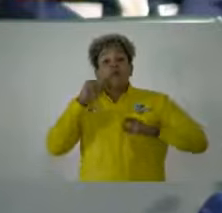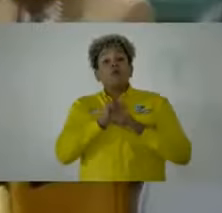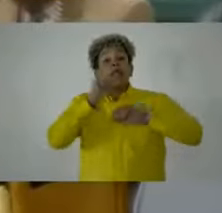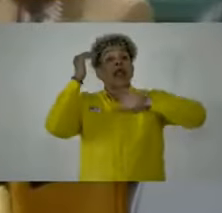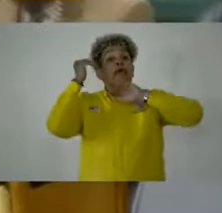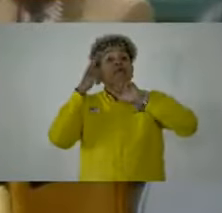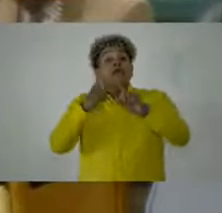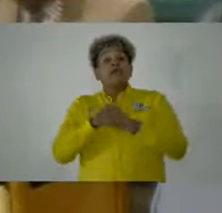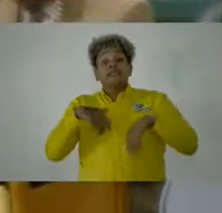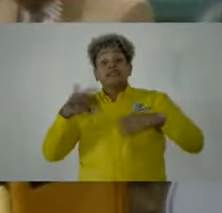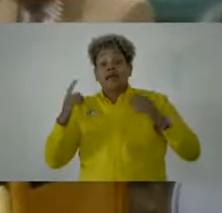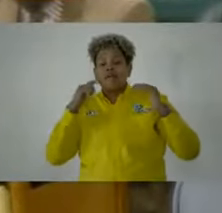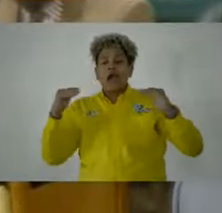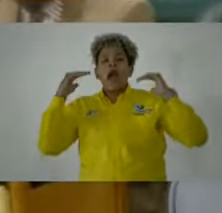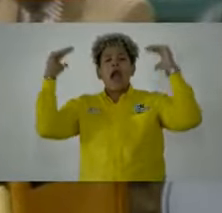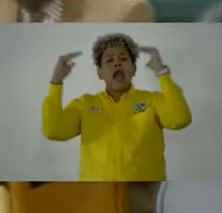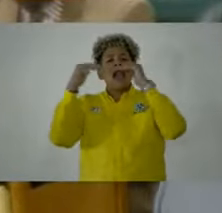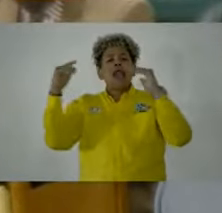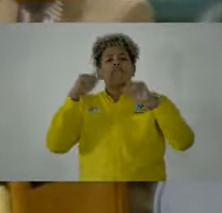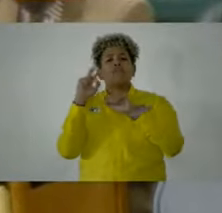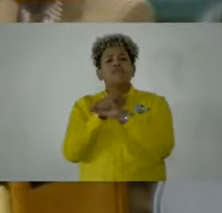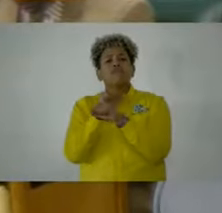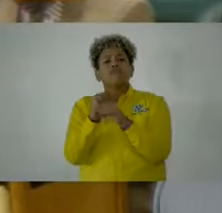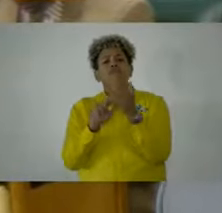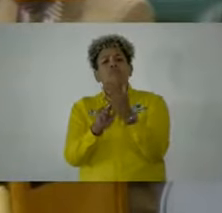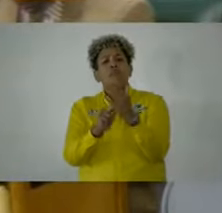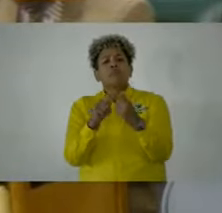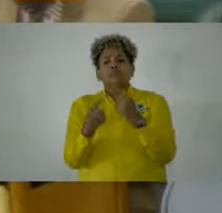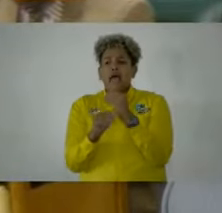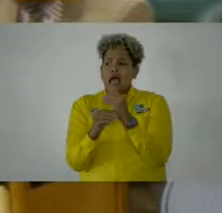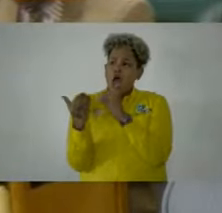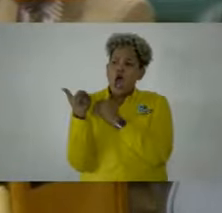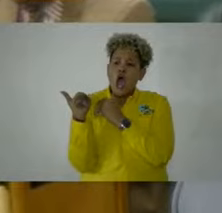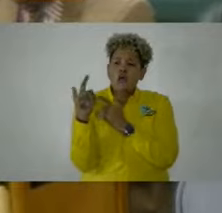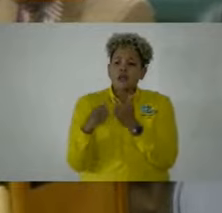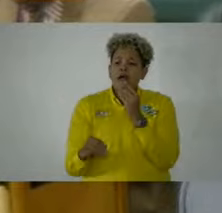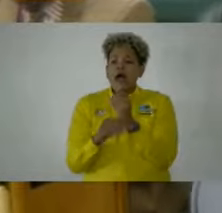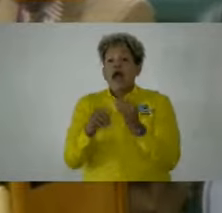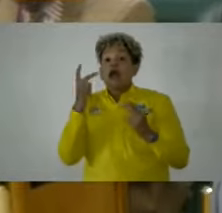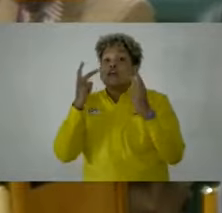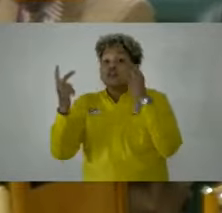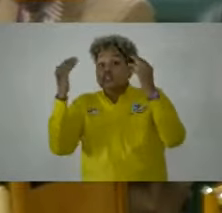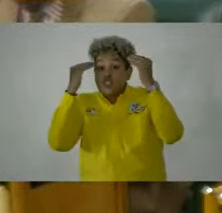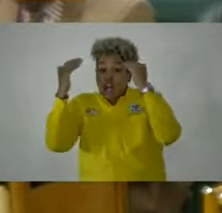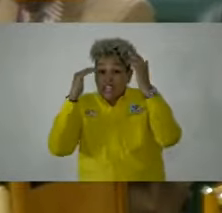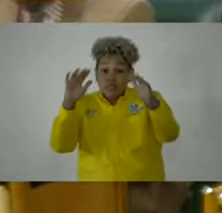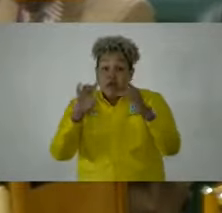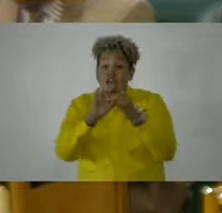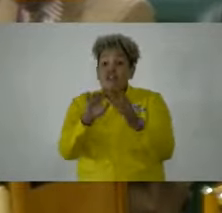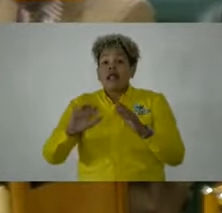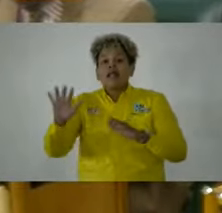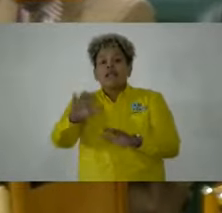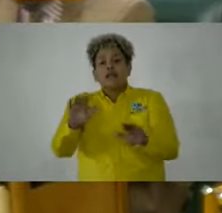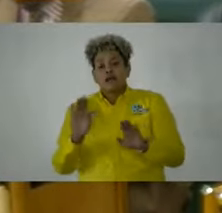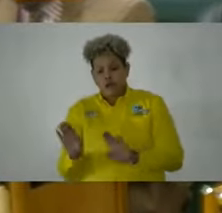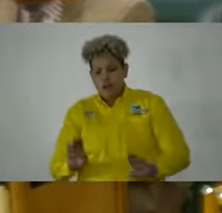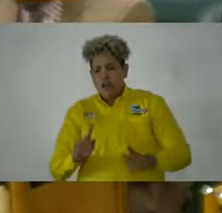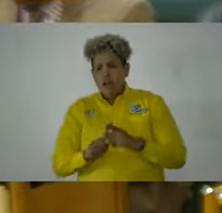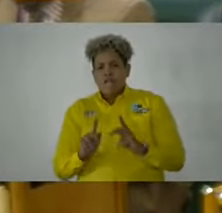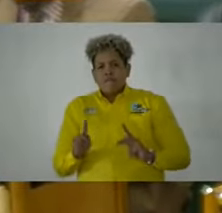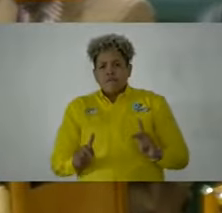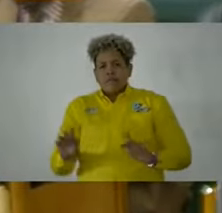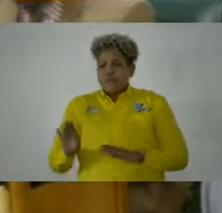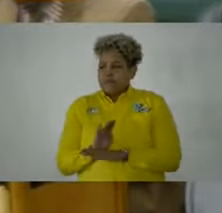expecting is a high level of representation, accountability, and transparency in their conduct of the